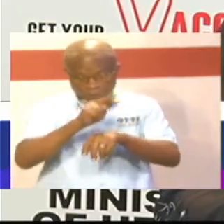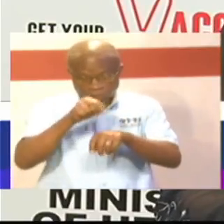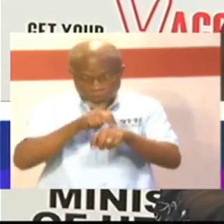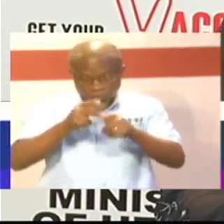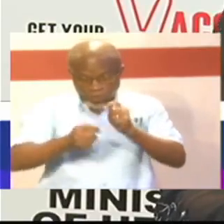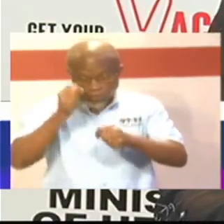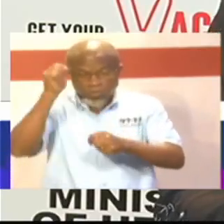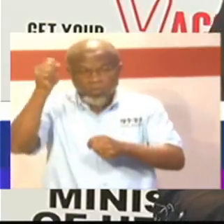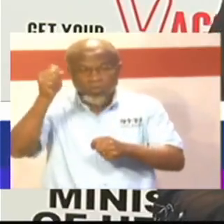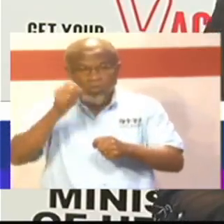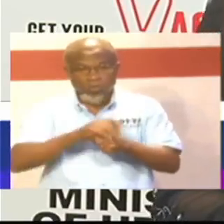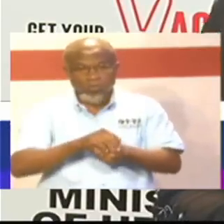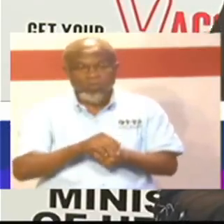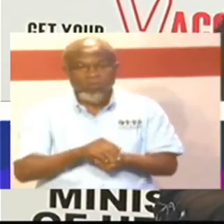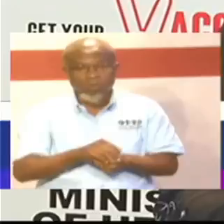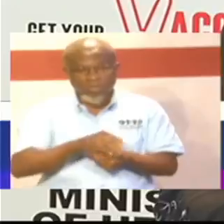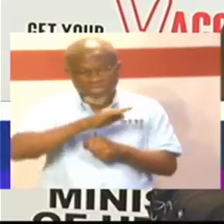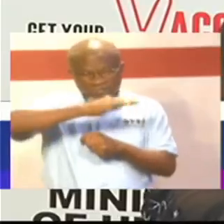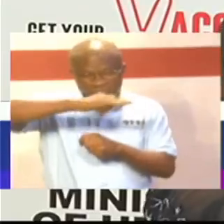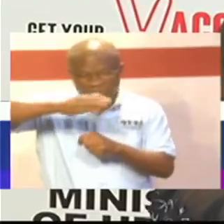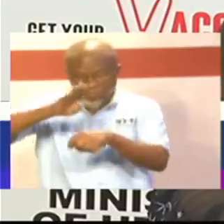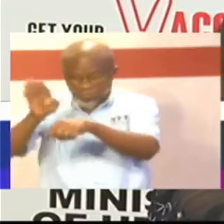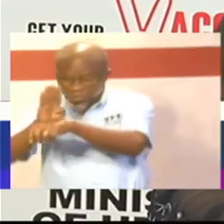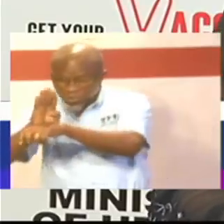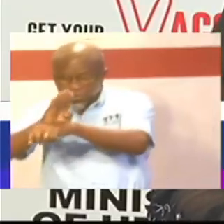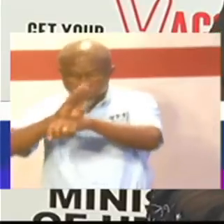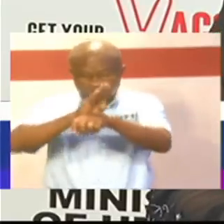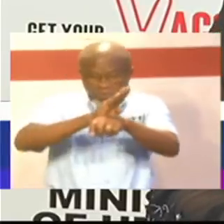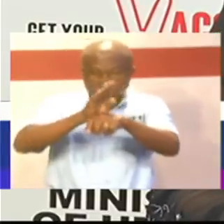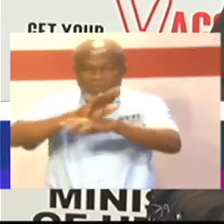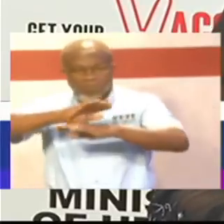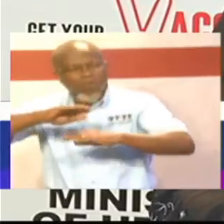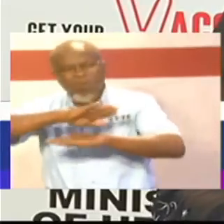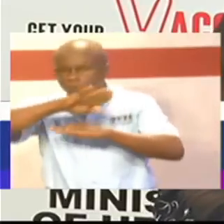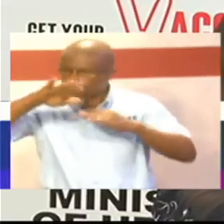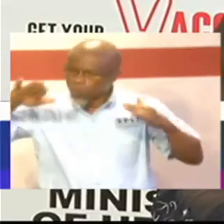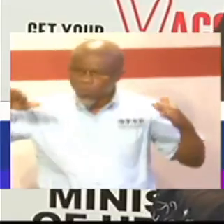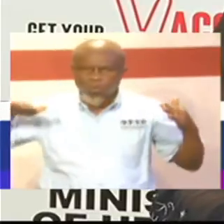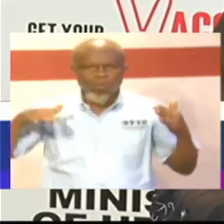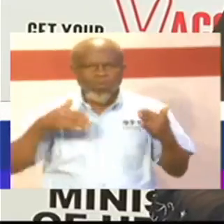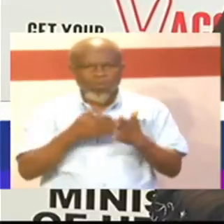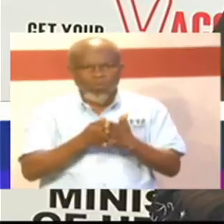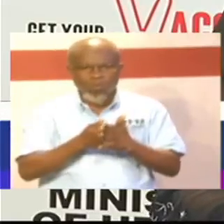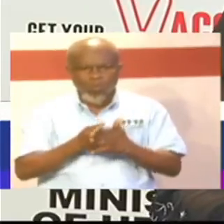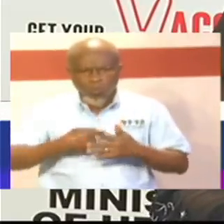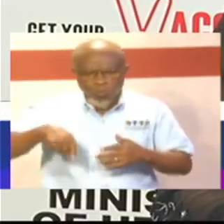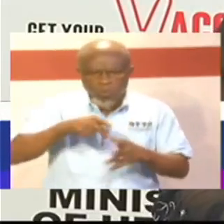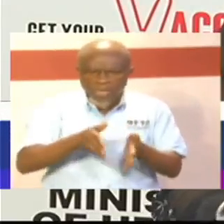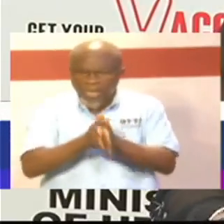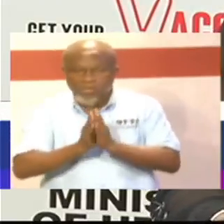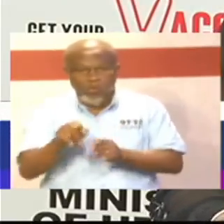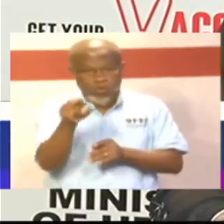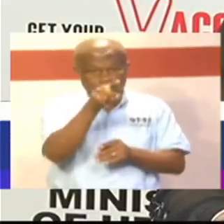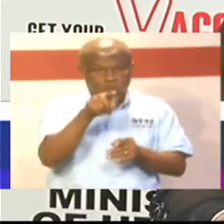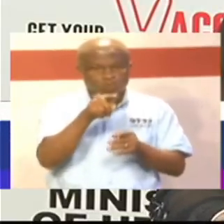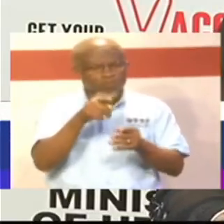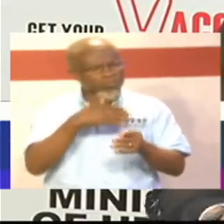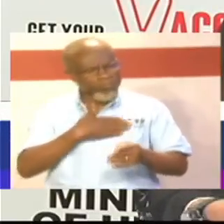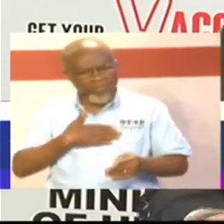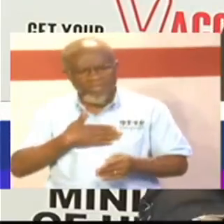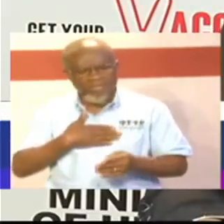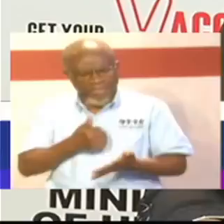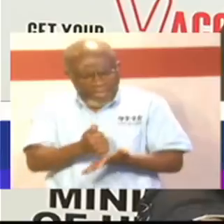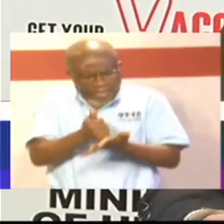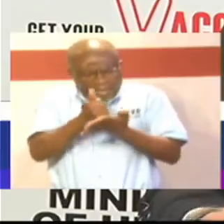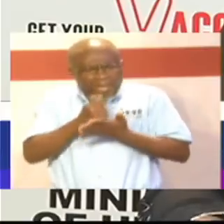private sector, the chambers, the diplomatic community, the multilaterals, we are kindly asking you to assist us